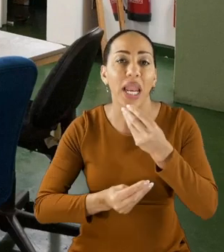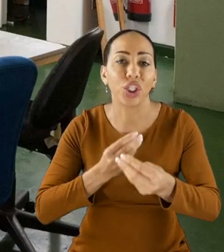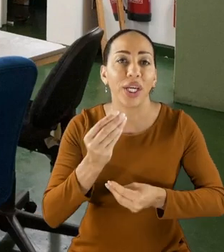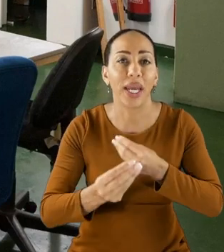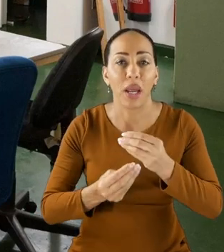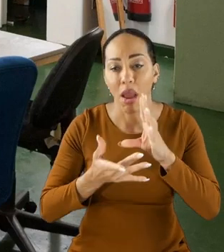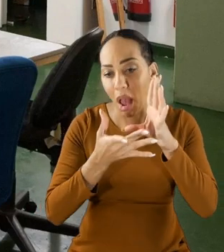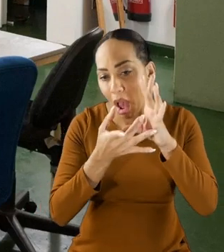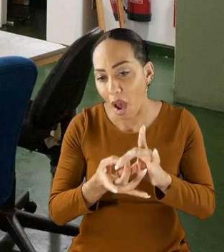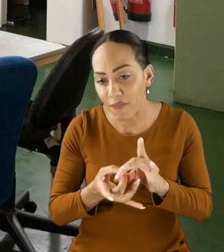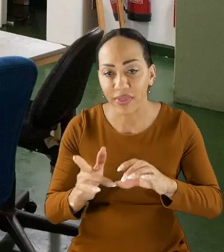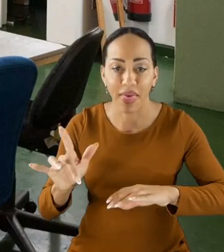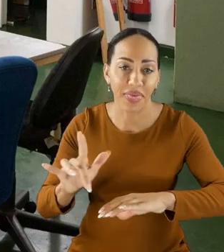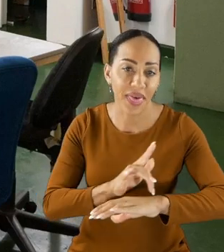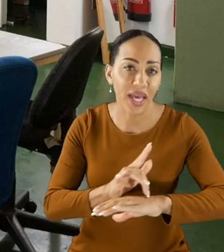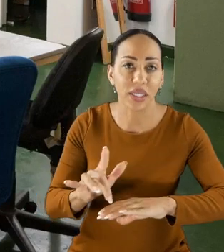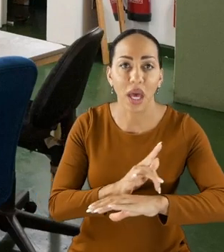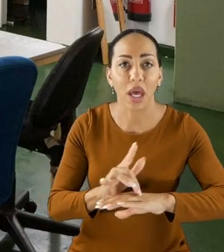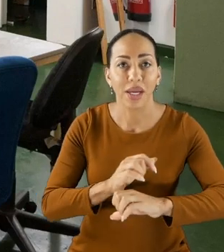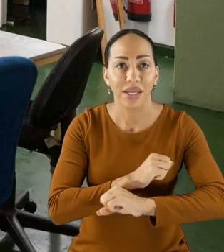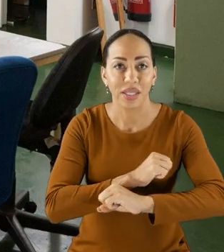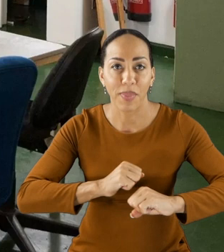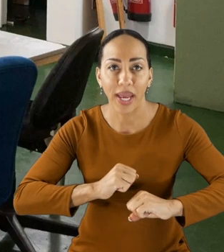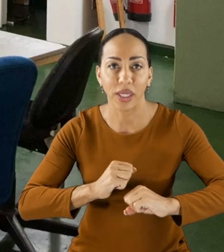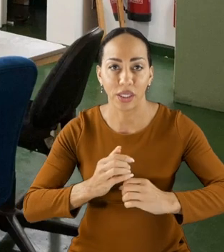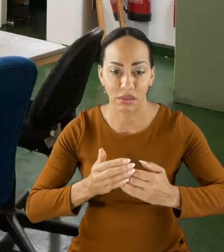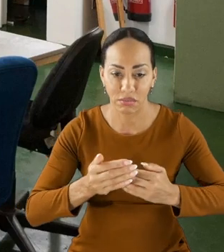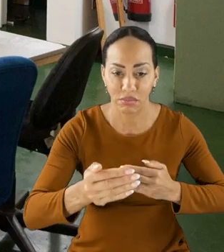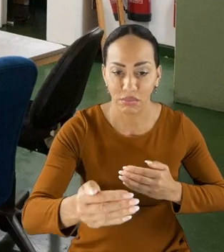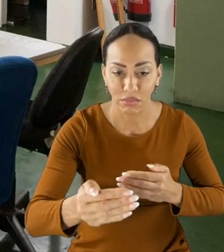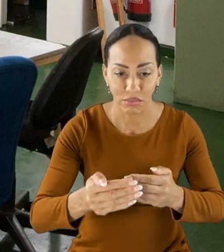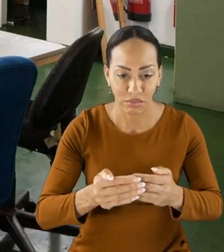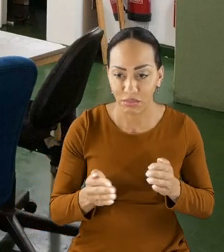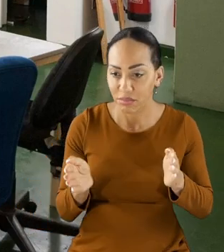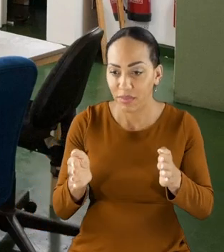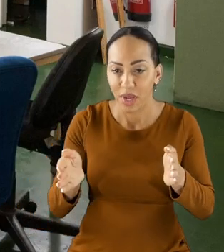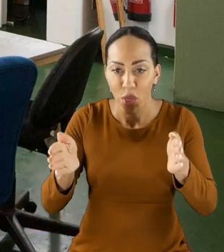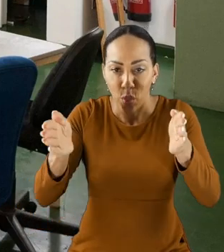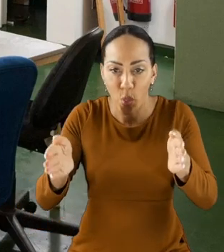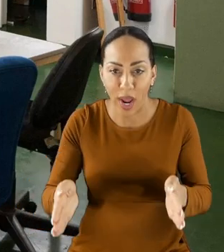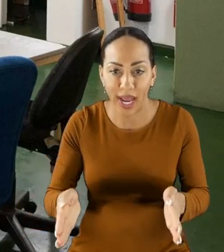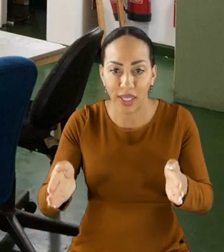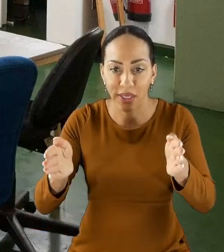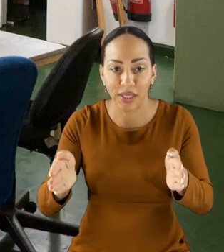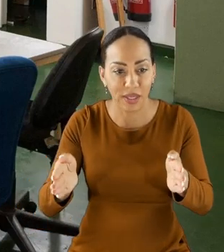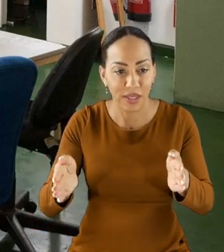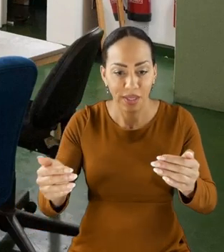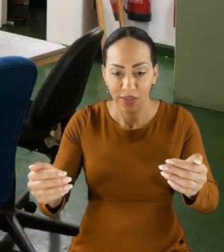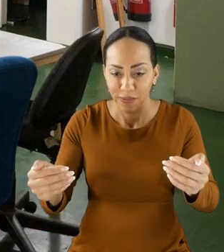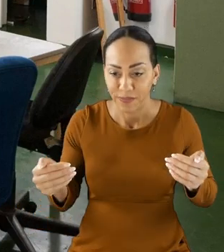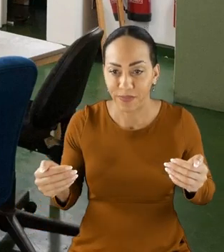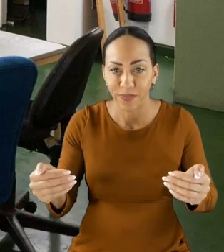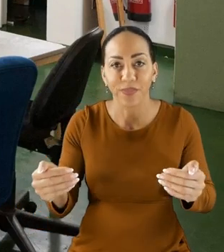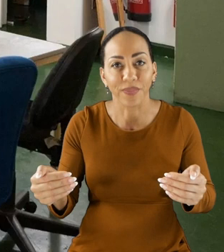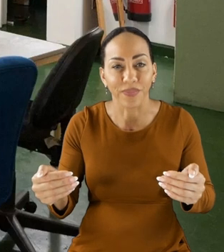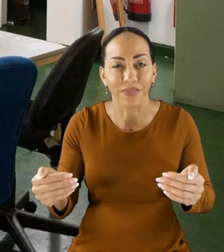metaphoric or as an analogy with the theatre space, with that kind of upstage, downstage, stage left, stage right, and the